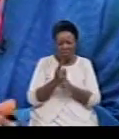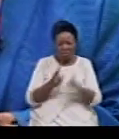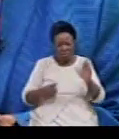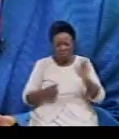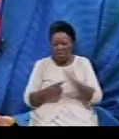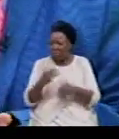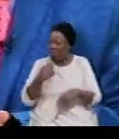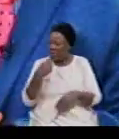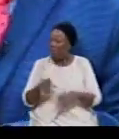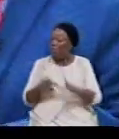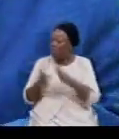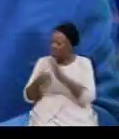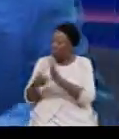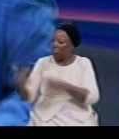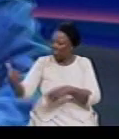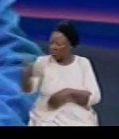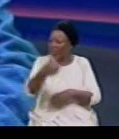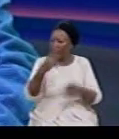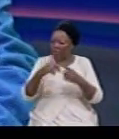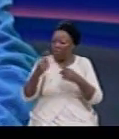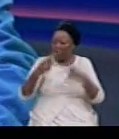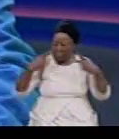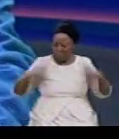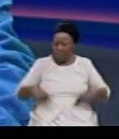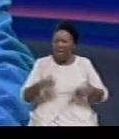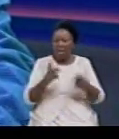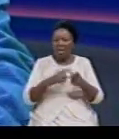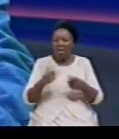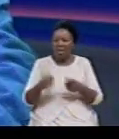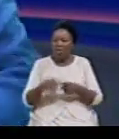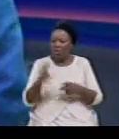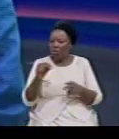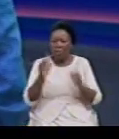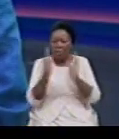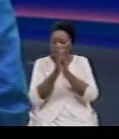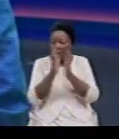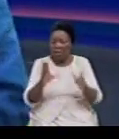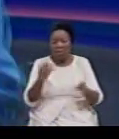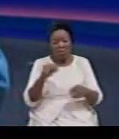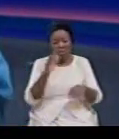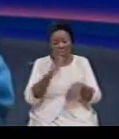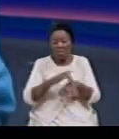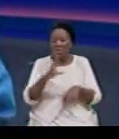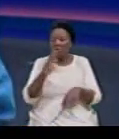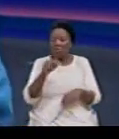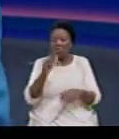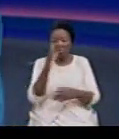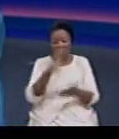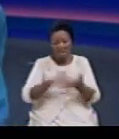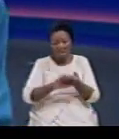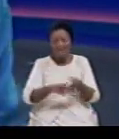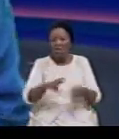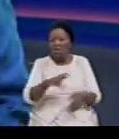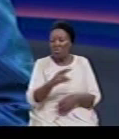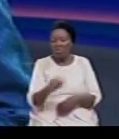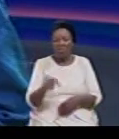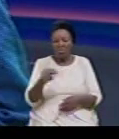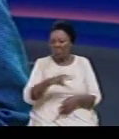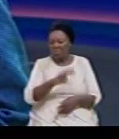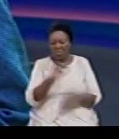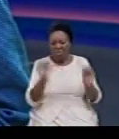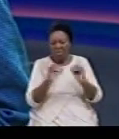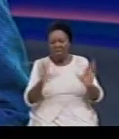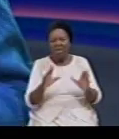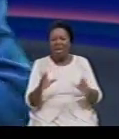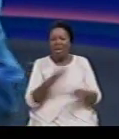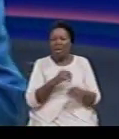to the priest. They didn't say, is that all? No prayer, no touch, no shaking, no pouring